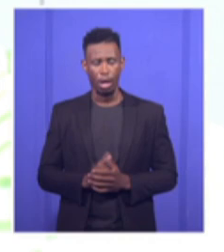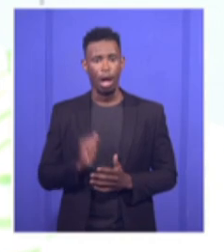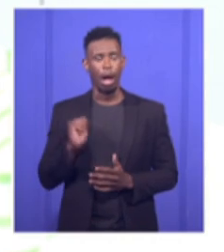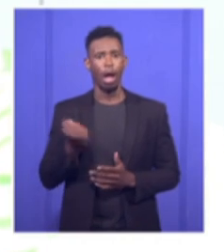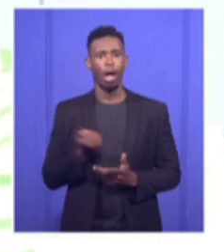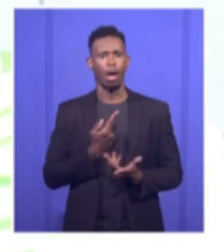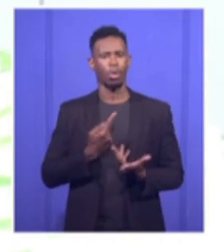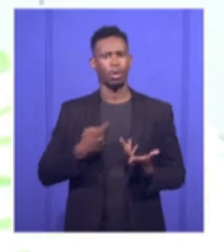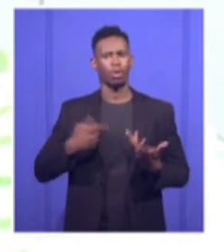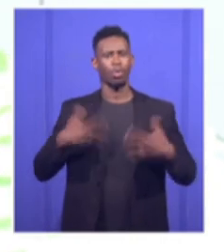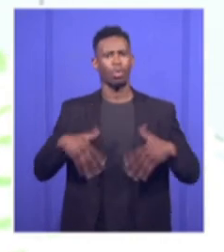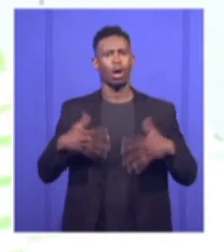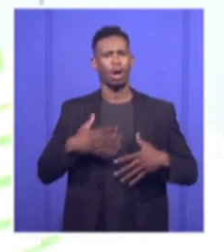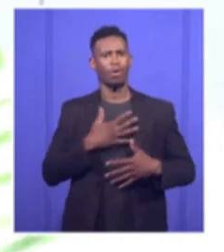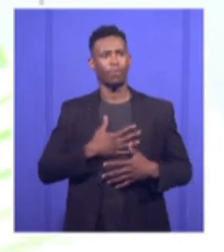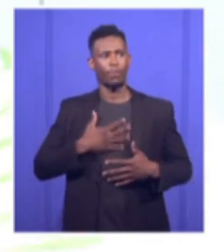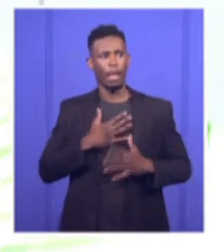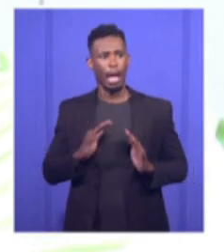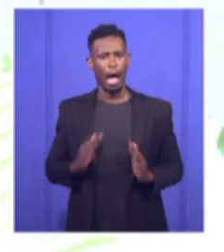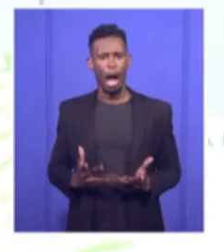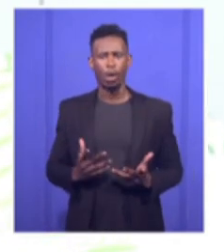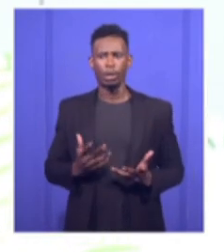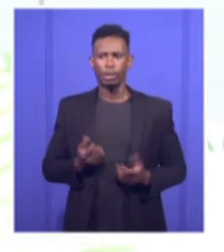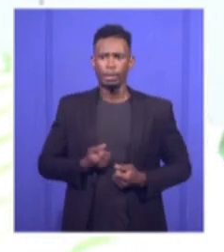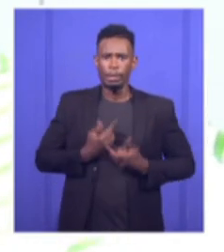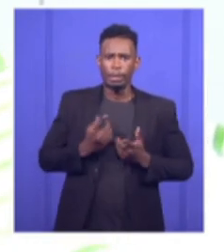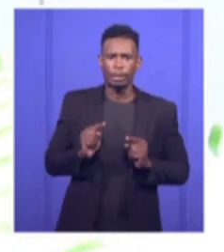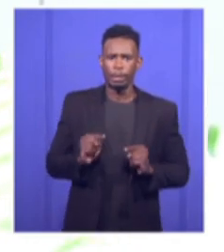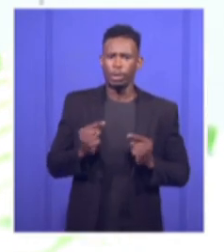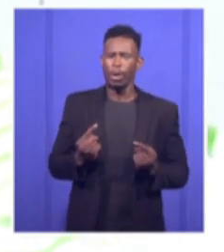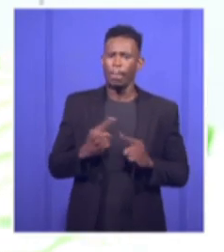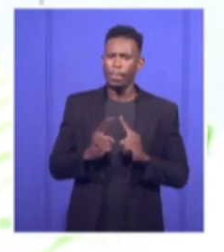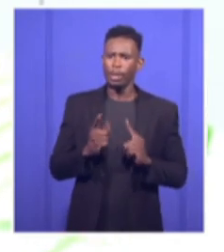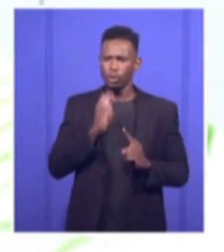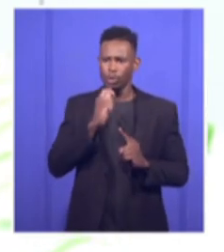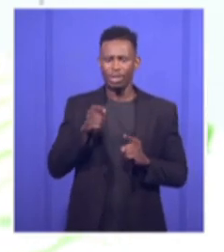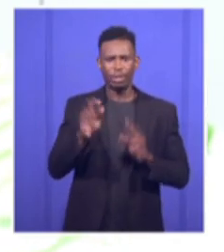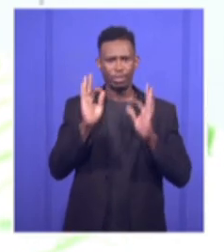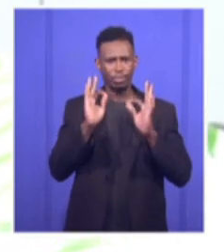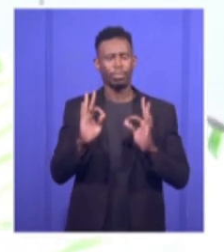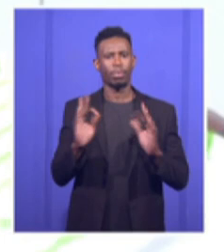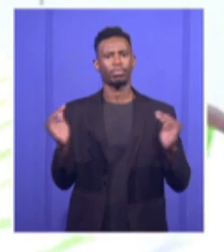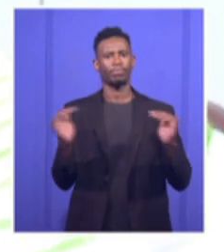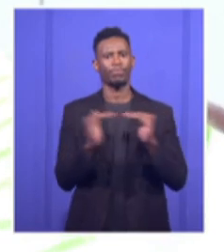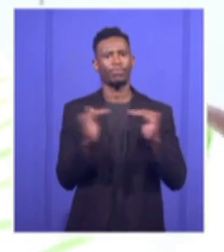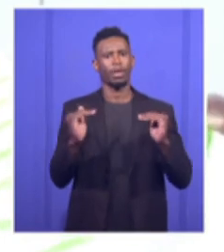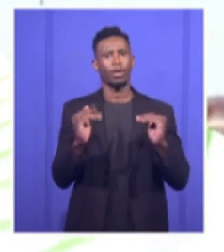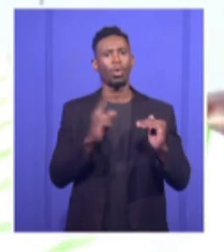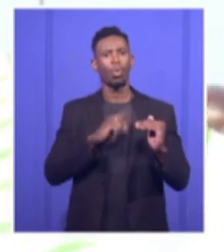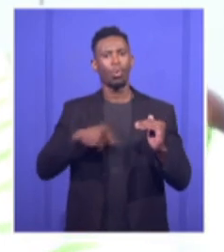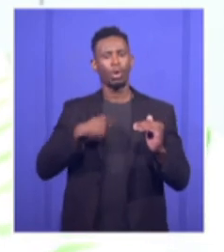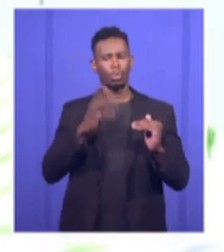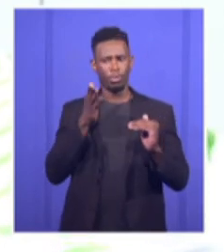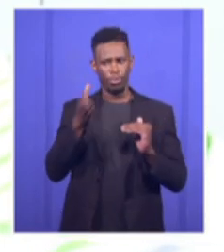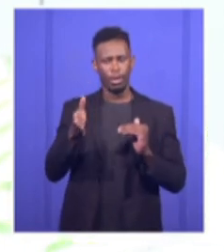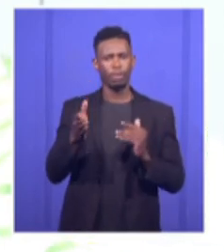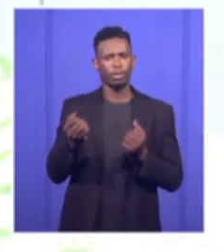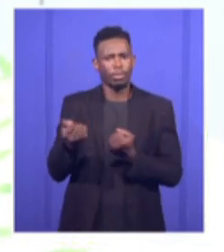We cannot express how we feel. This is pure justice. We will be there at Polokwane High Court supporting the